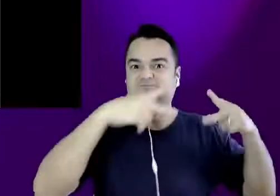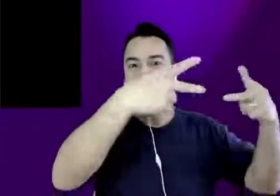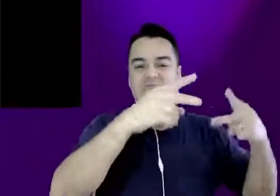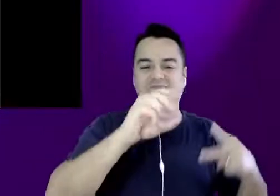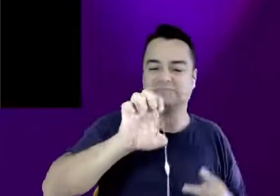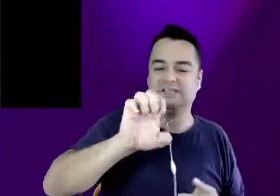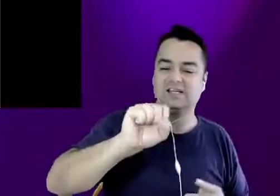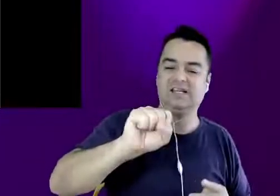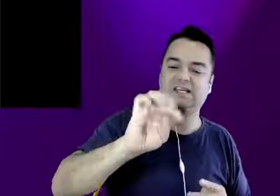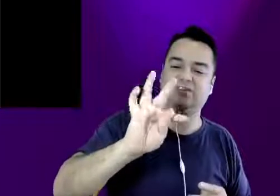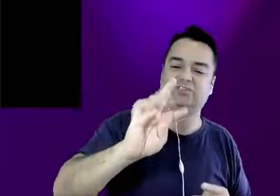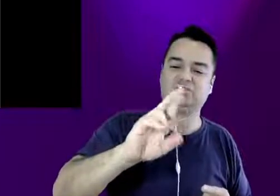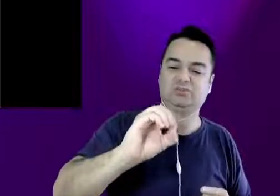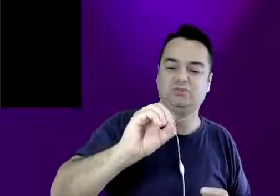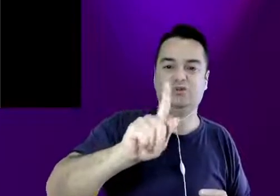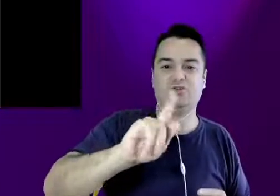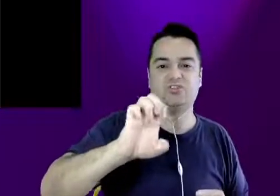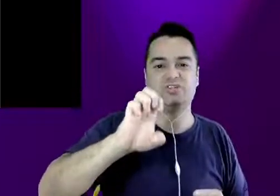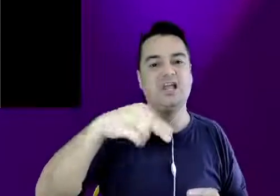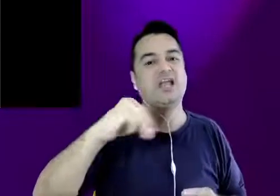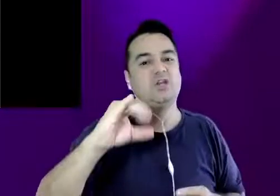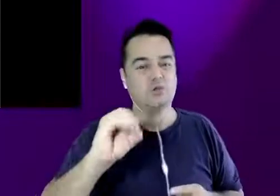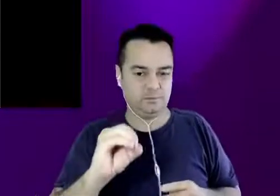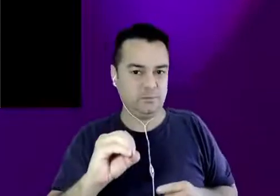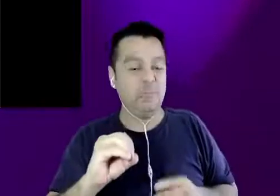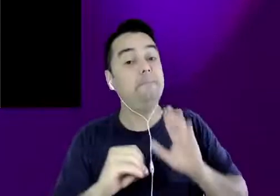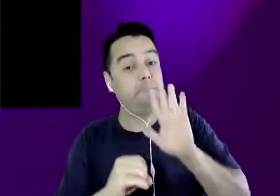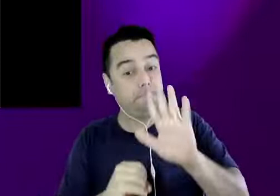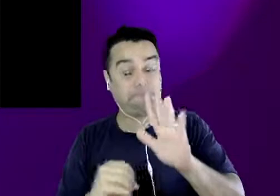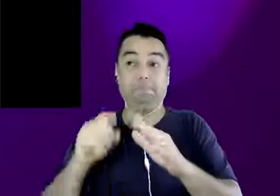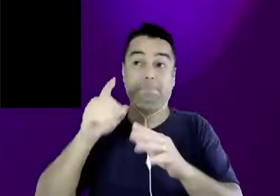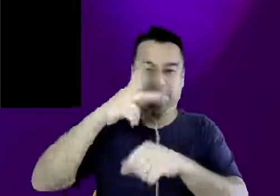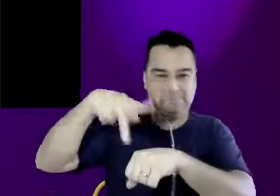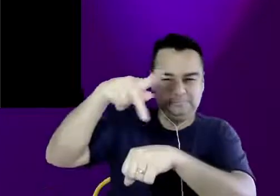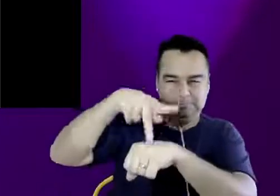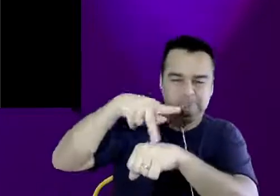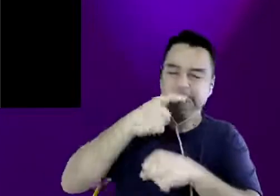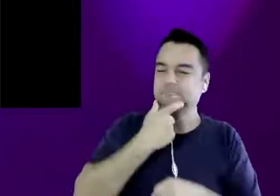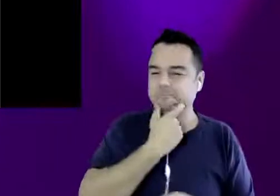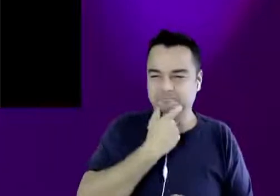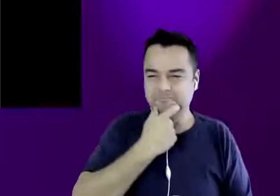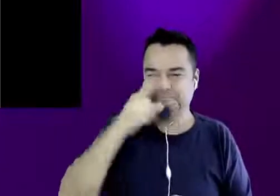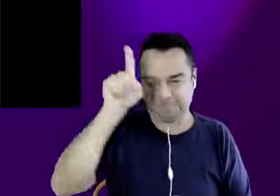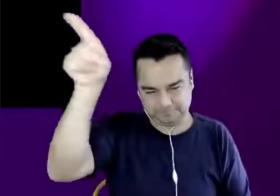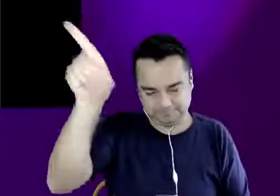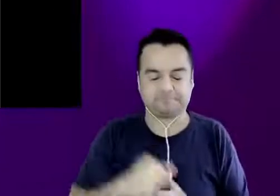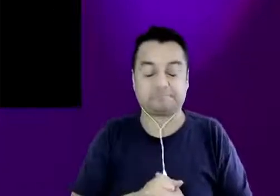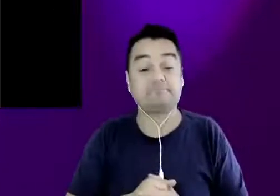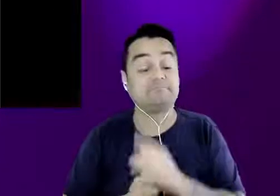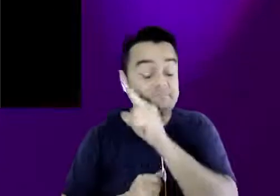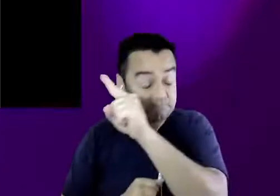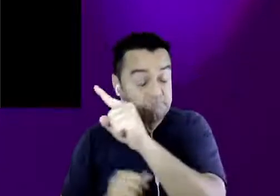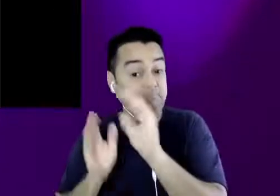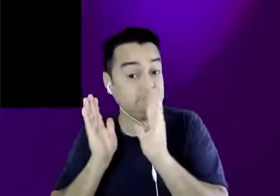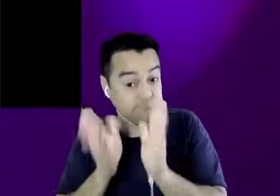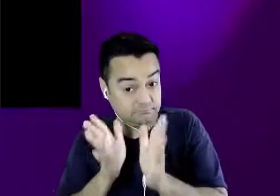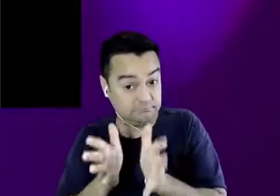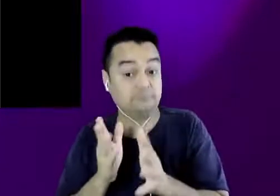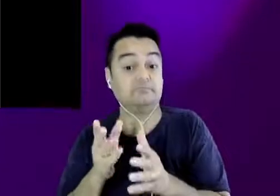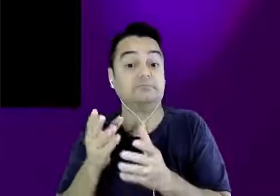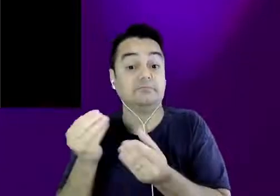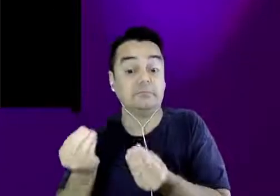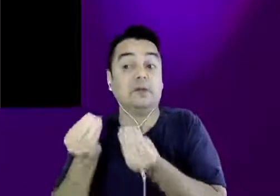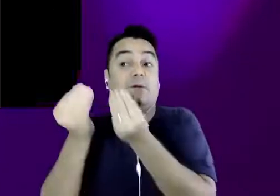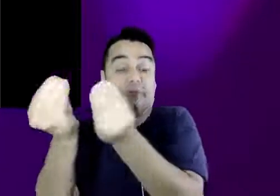in UK, in the United Kingdom, this procedure now has been already put on the market, is offered, and a woman has to